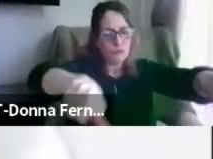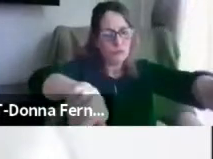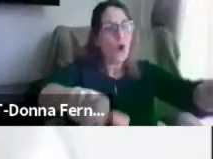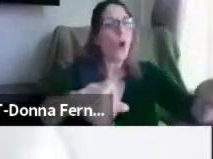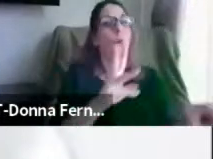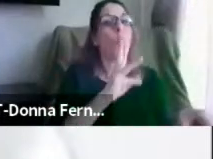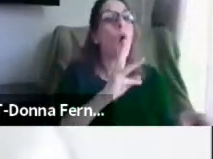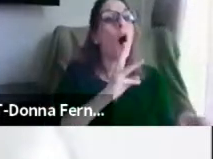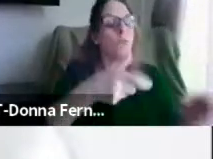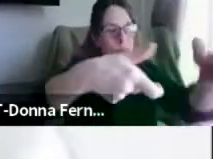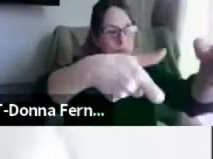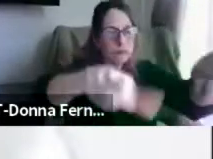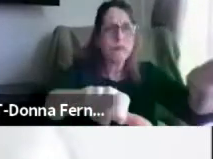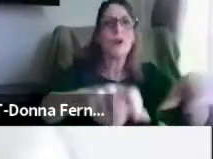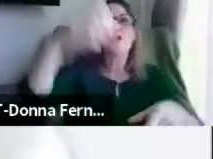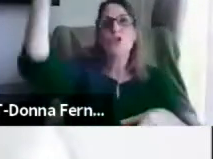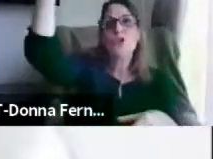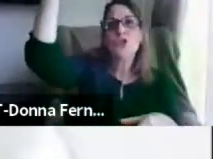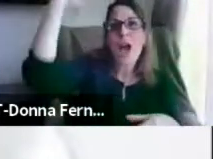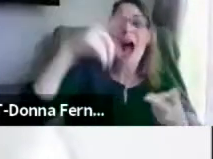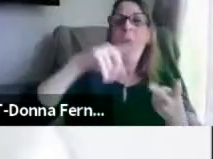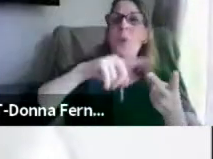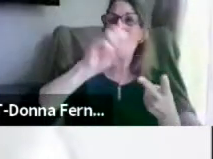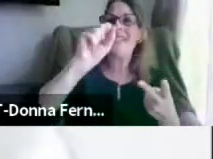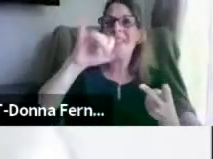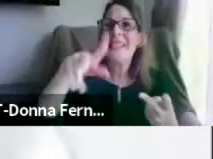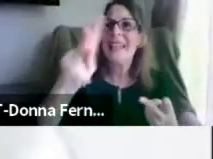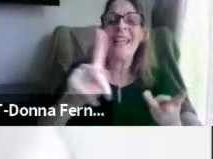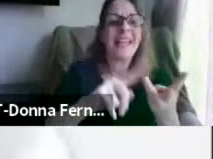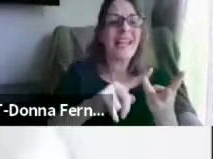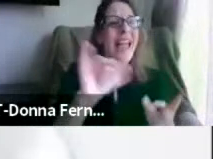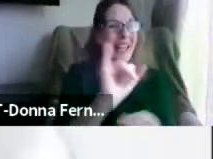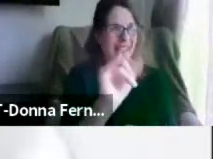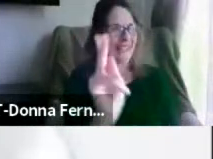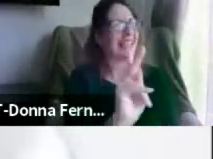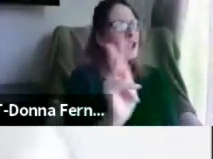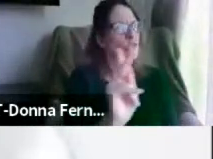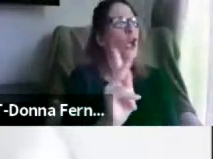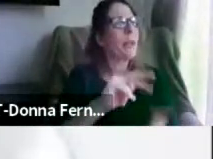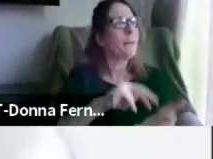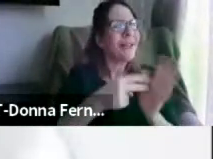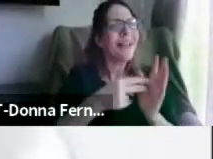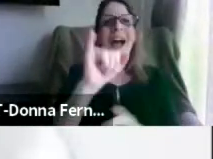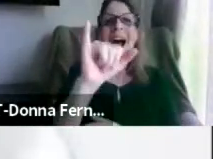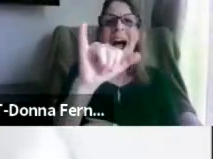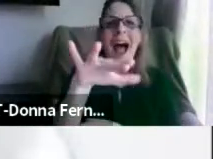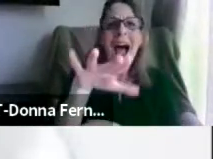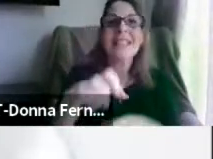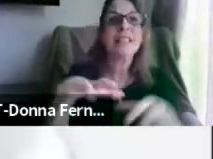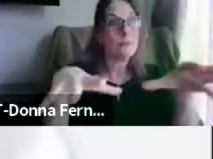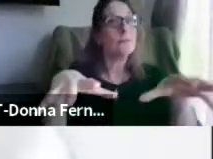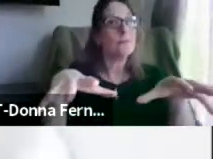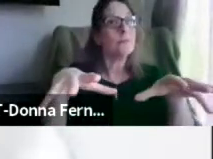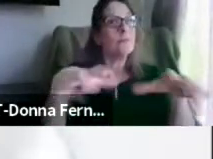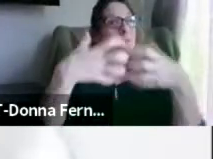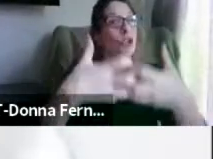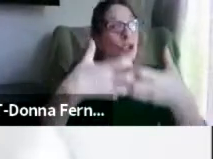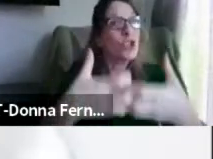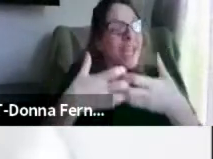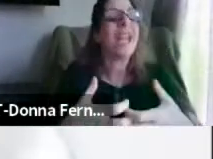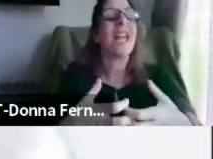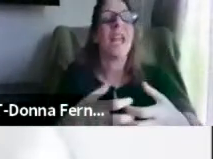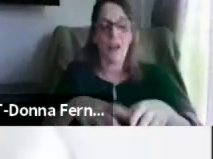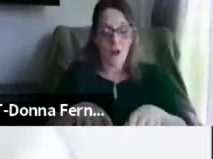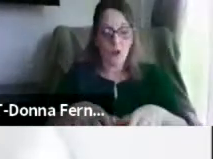faucet you have. That includes showers, sinks, in kitchens, that's going to involve ice machines or any ice wells, your floor